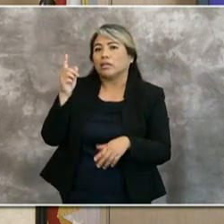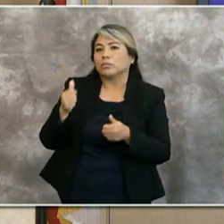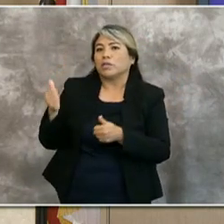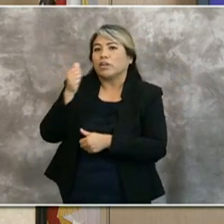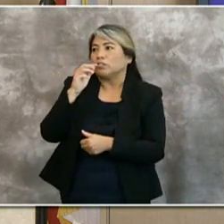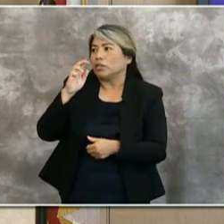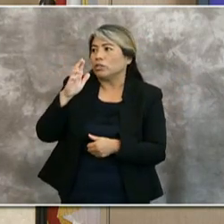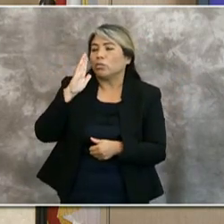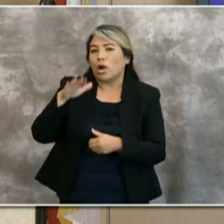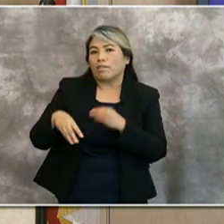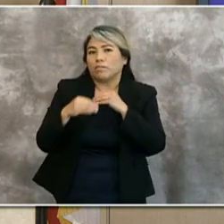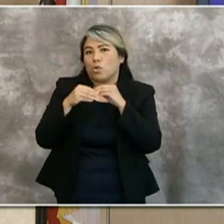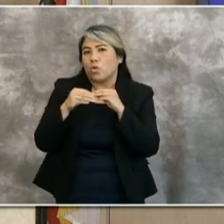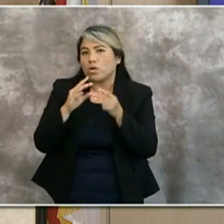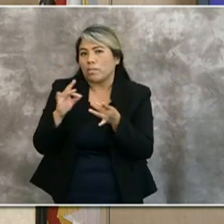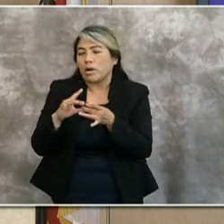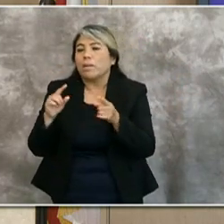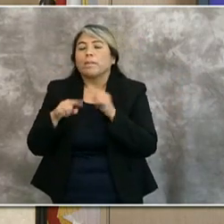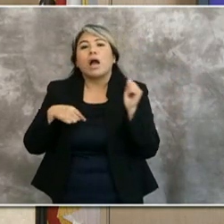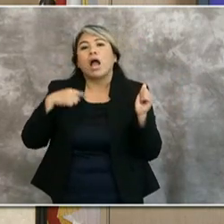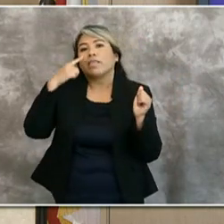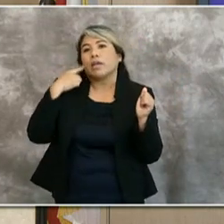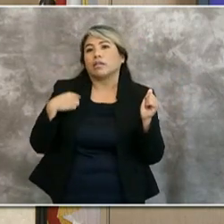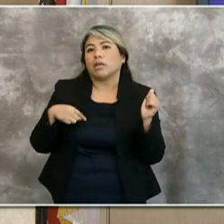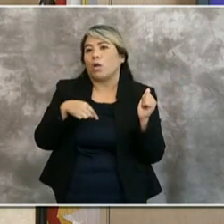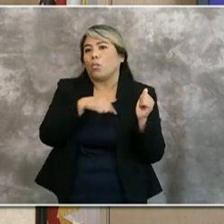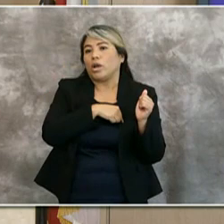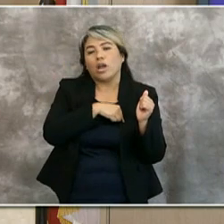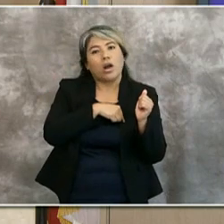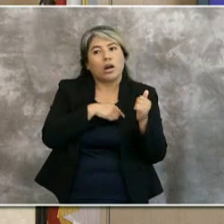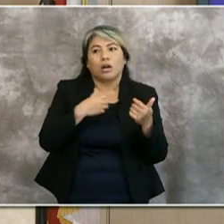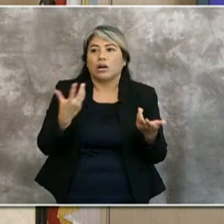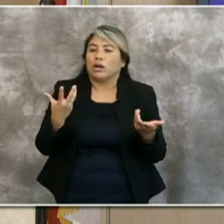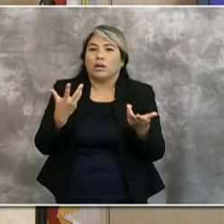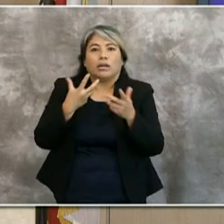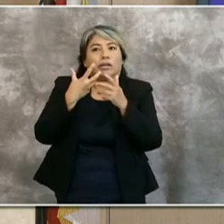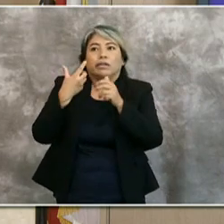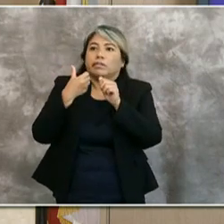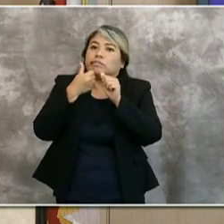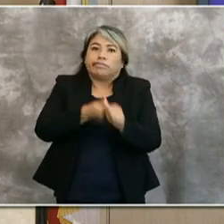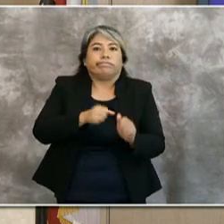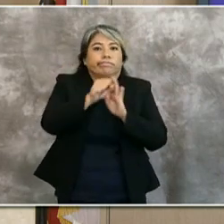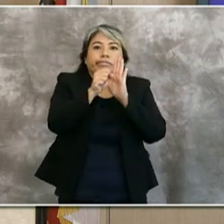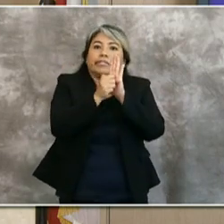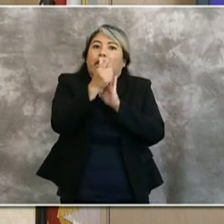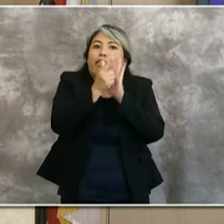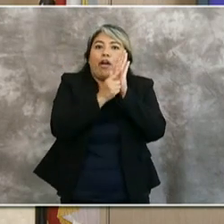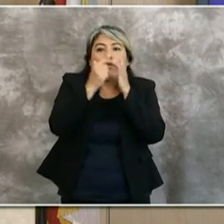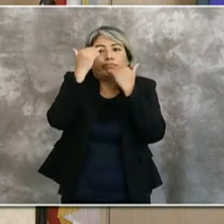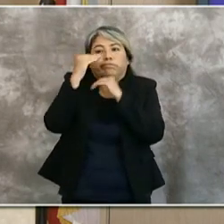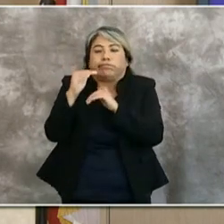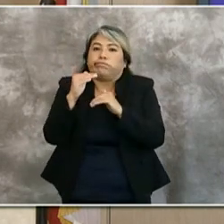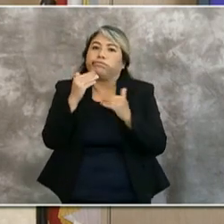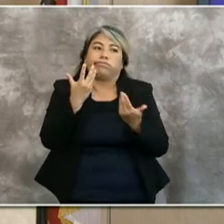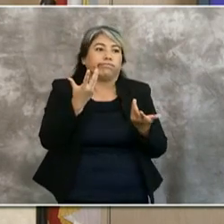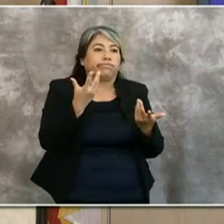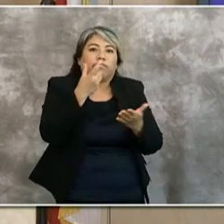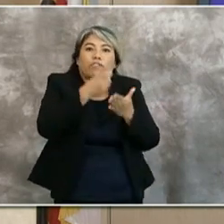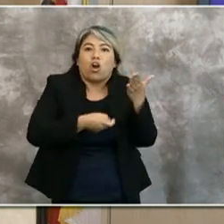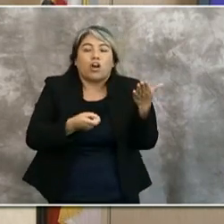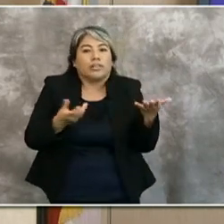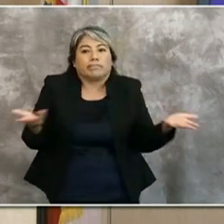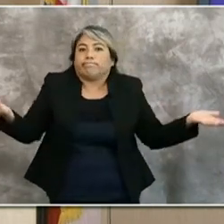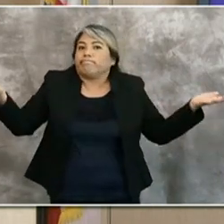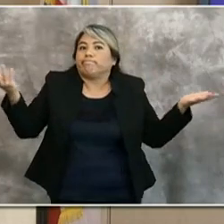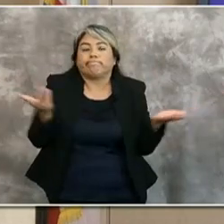also think will make some additional comments, but I think we're confined under state law in regards to what the fines are. So they are what they